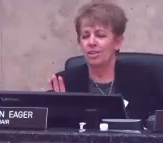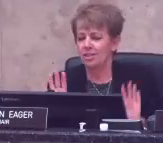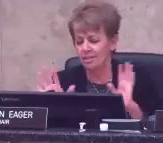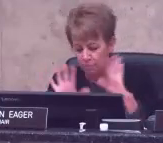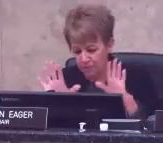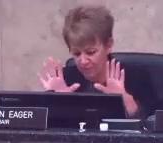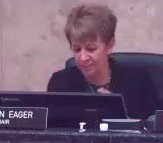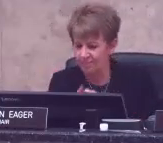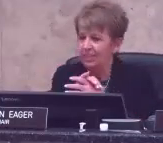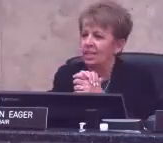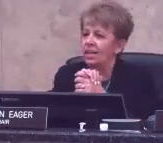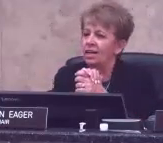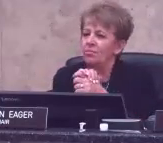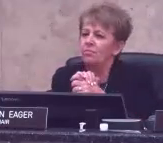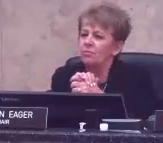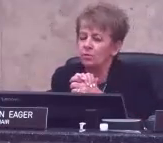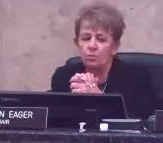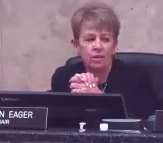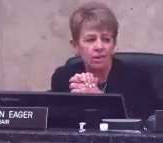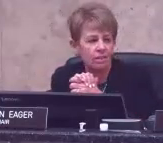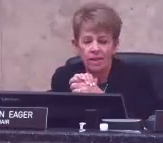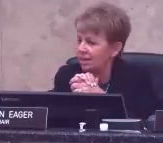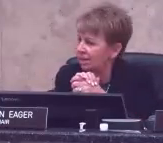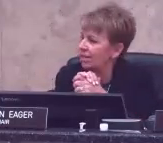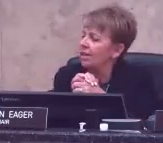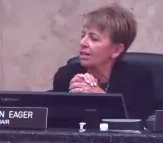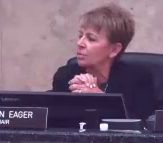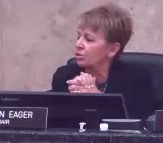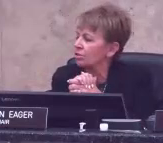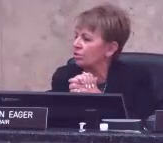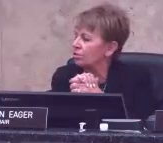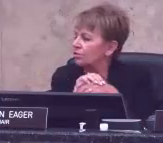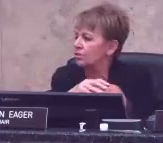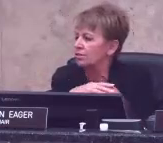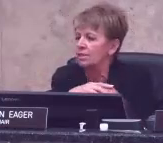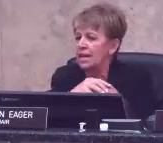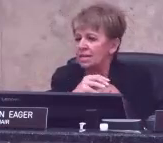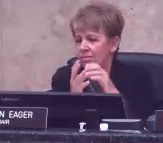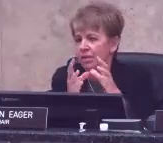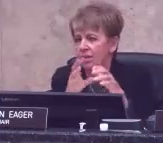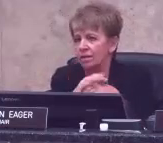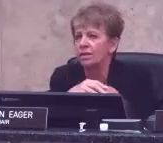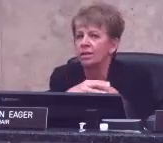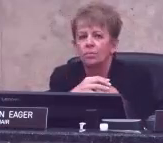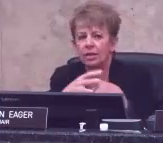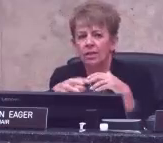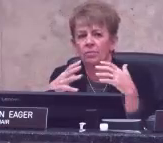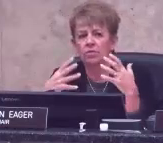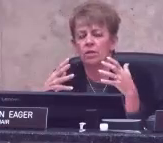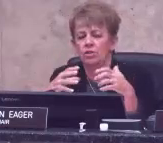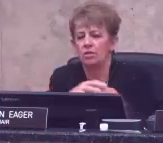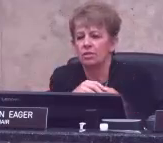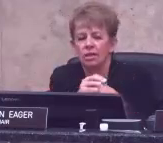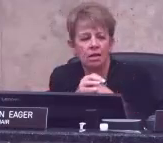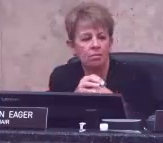So first, I just briefly want to thank Commissioner Liu for last meeting bringing up